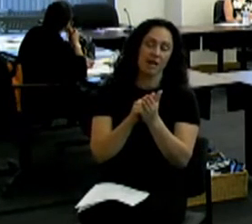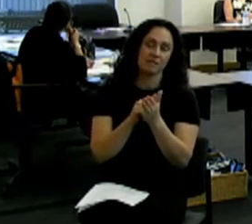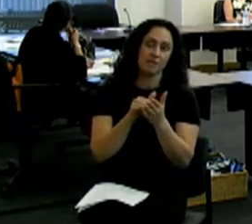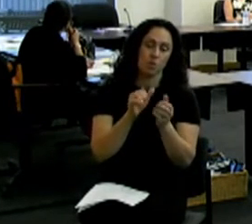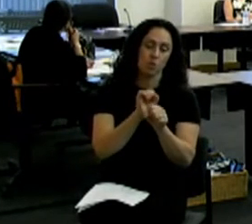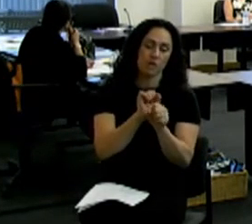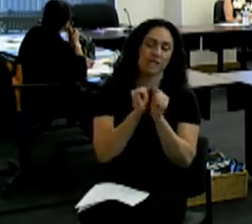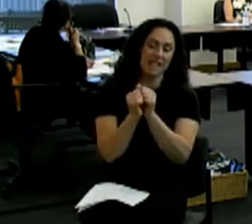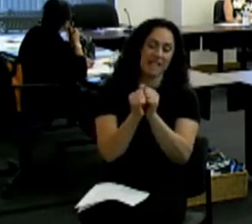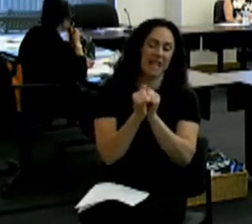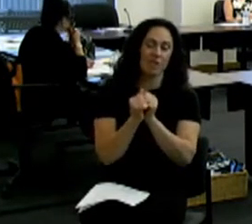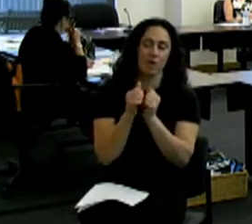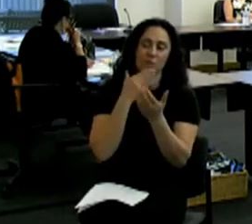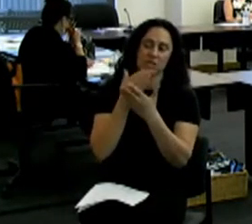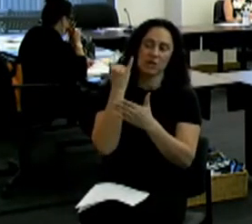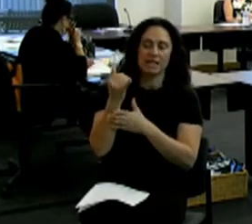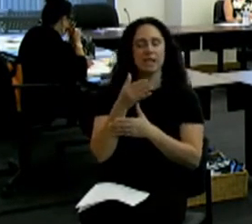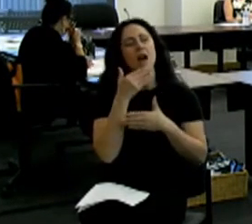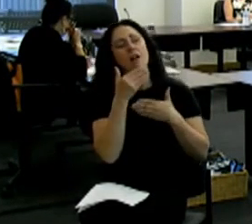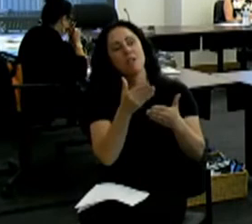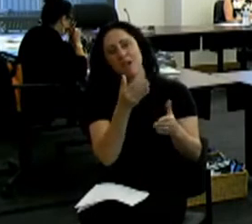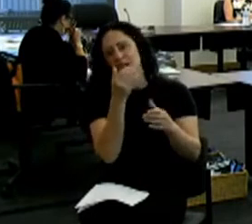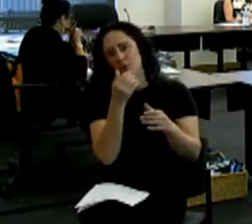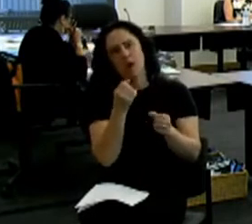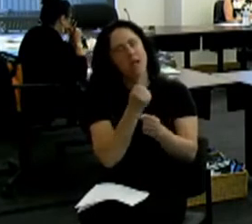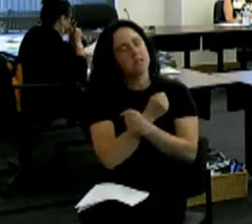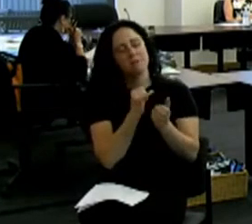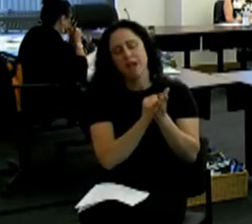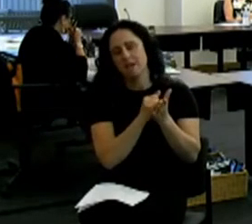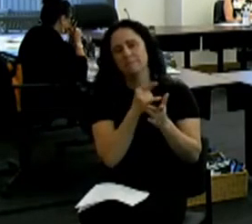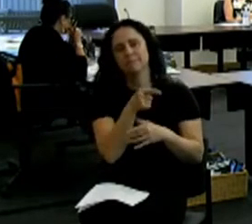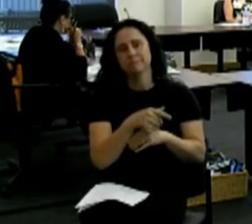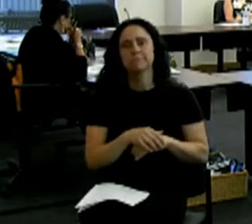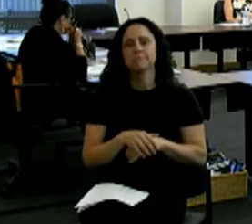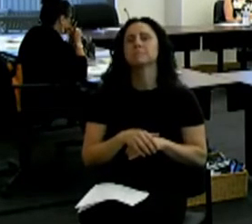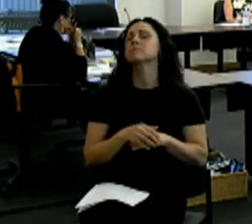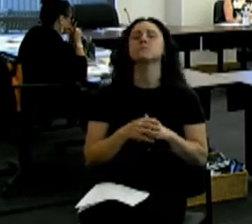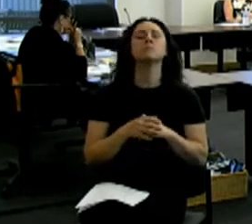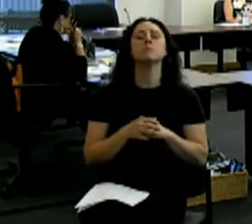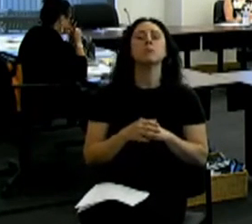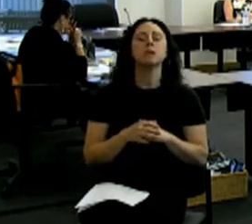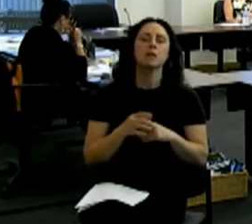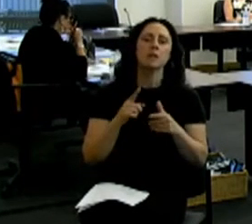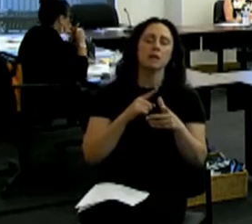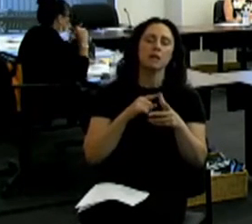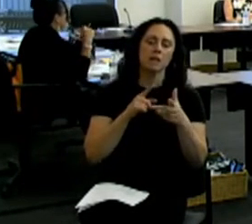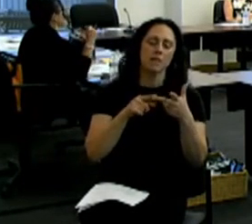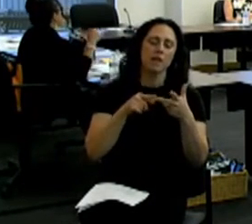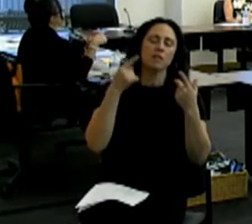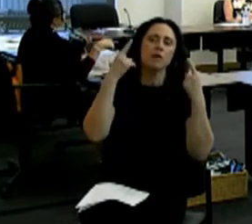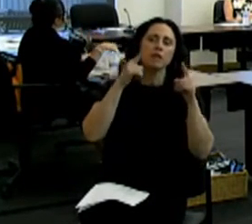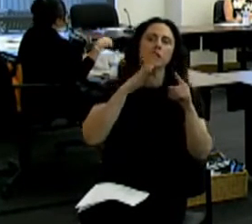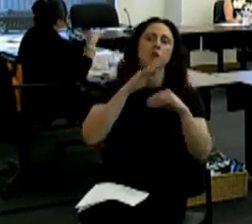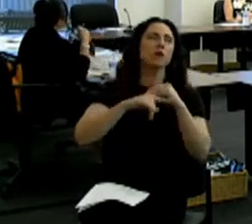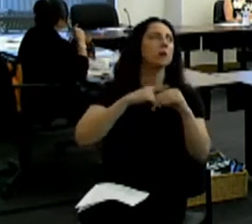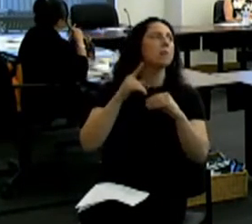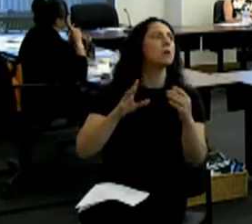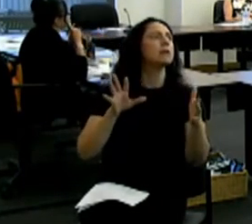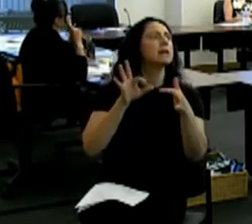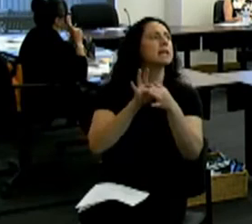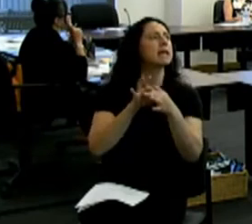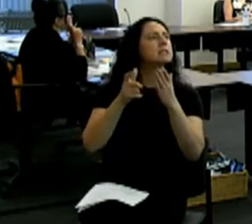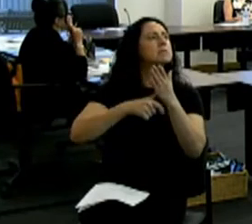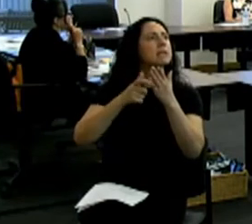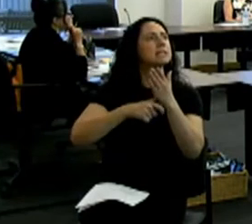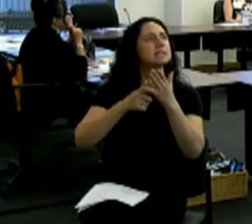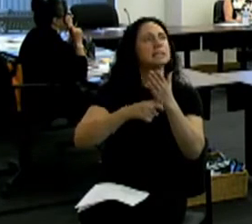collaboration. It was a good idea. Every year, Yes. Thank you. I love that piece. Yes. So, and then finally, I want to talk a little bit about Connections